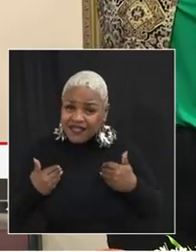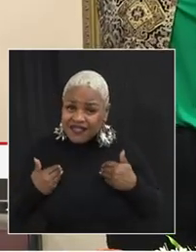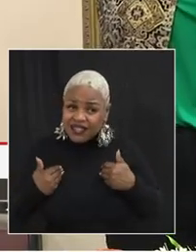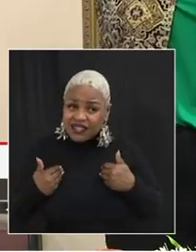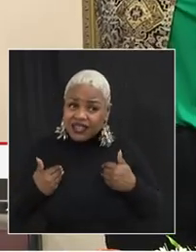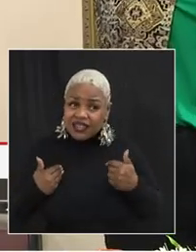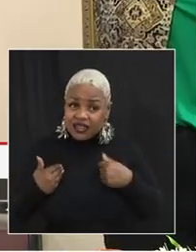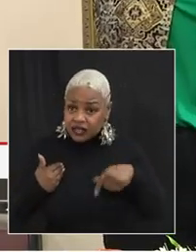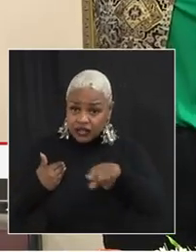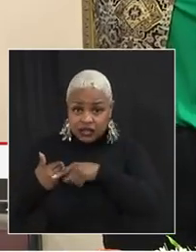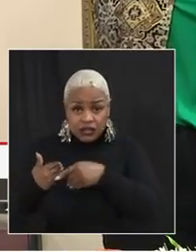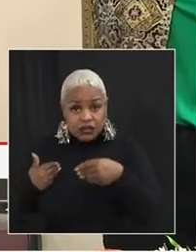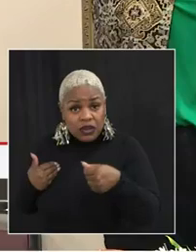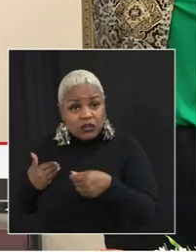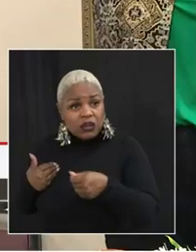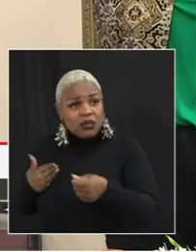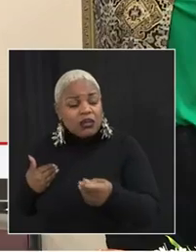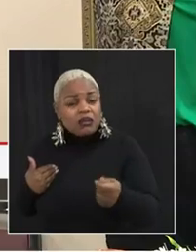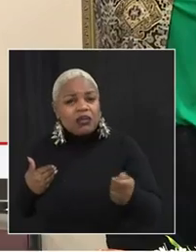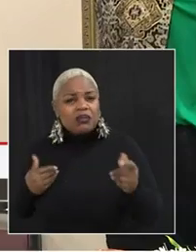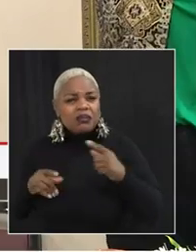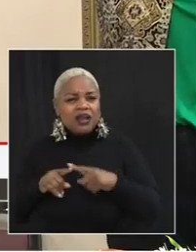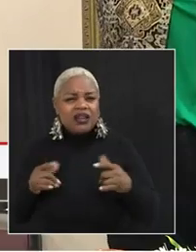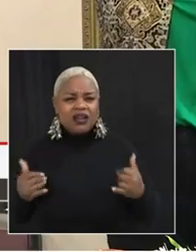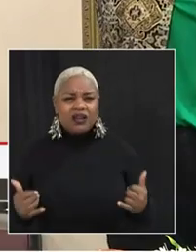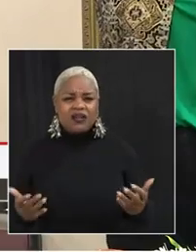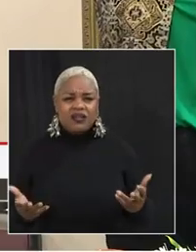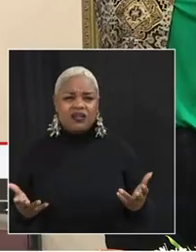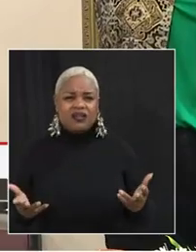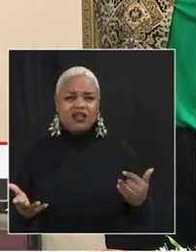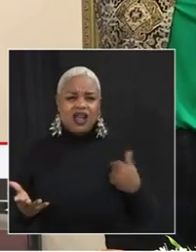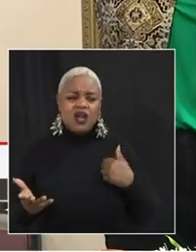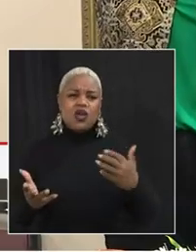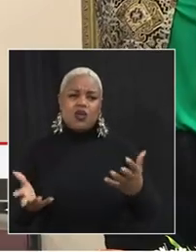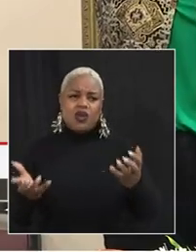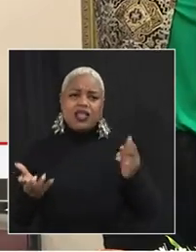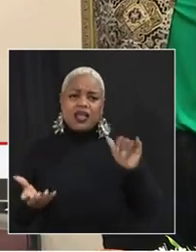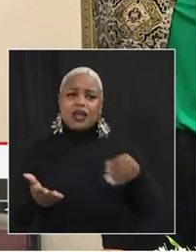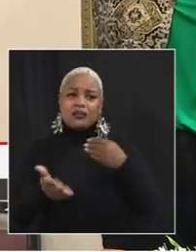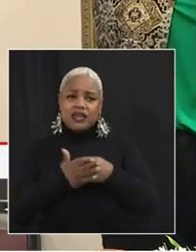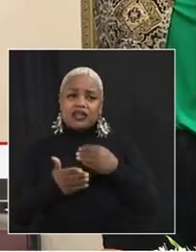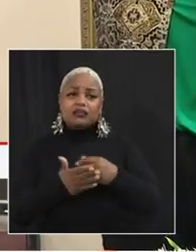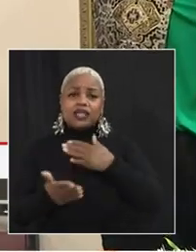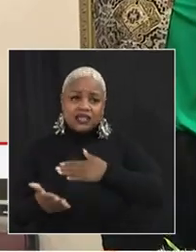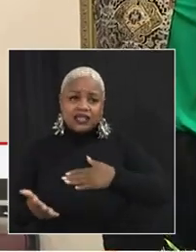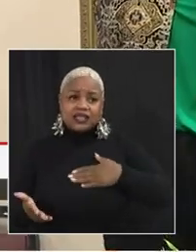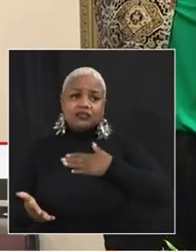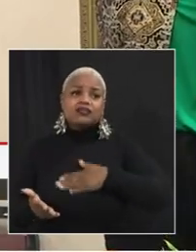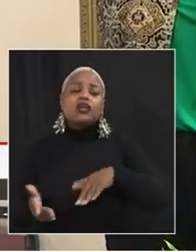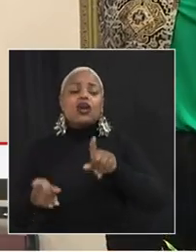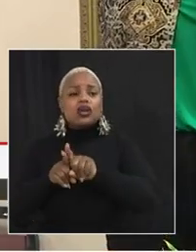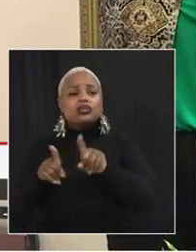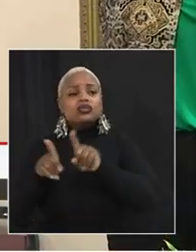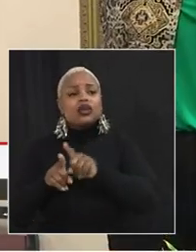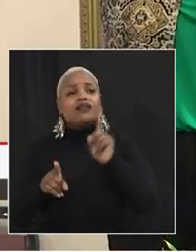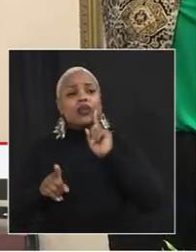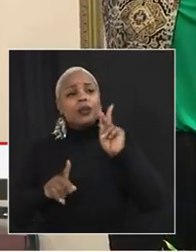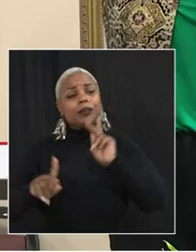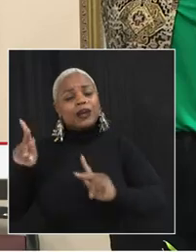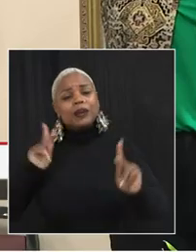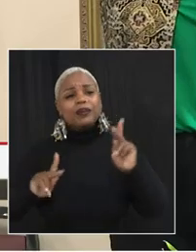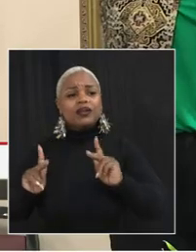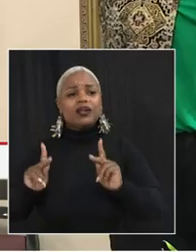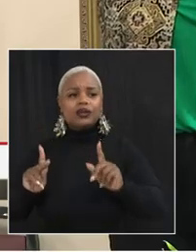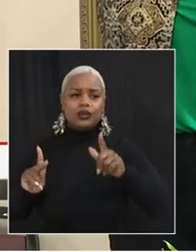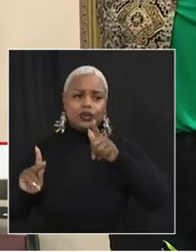paid. But at this time, I would like that. Also, for the people who